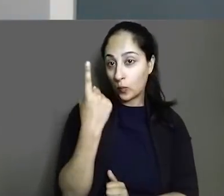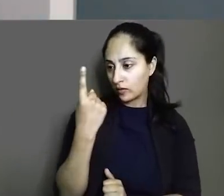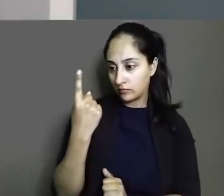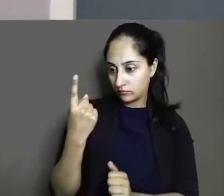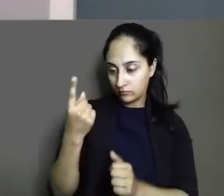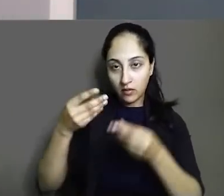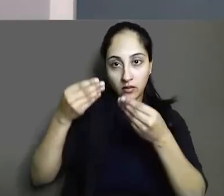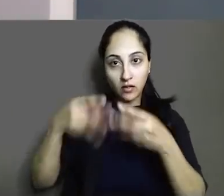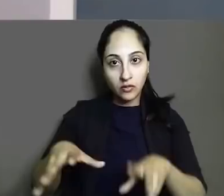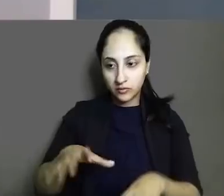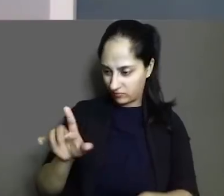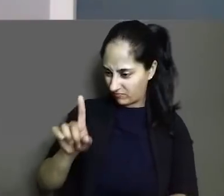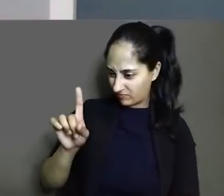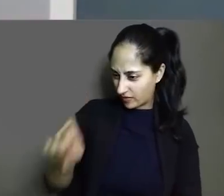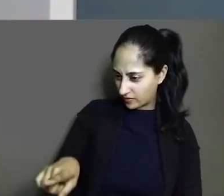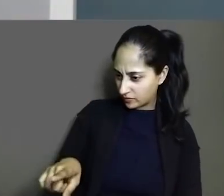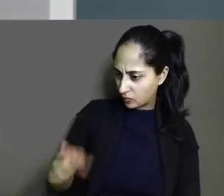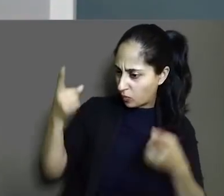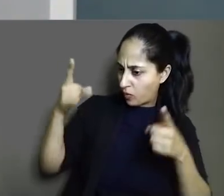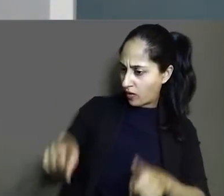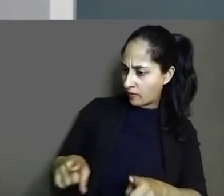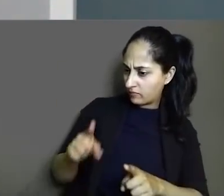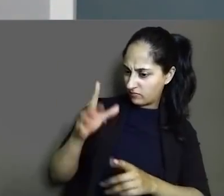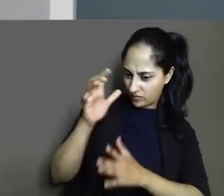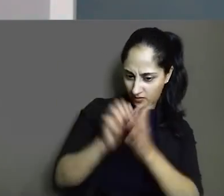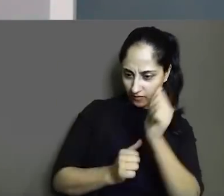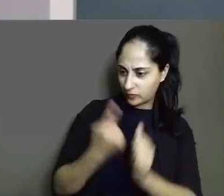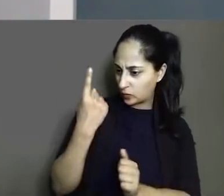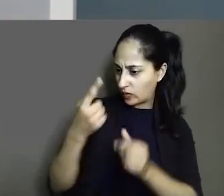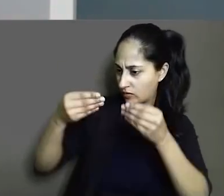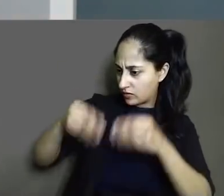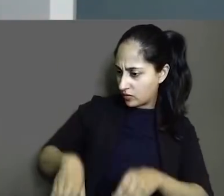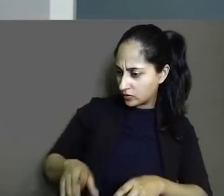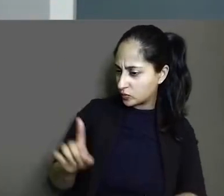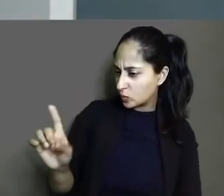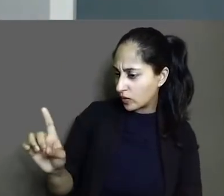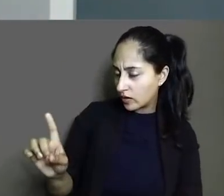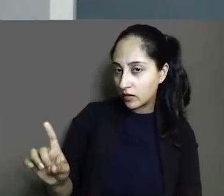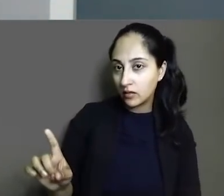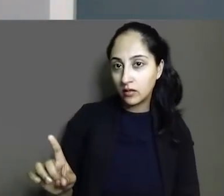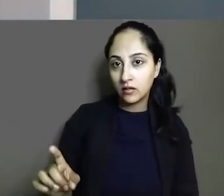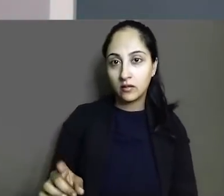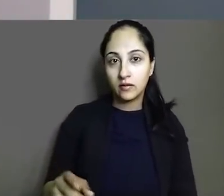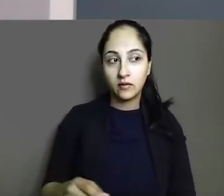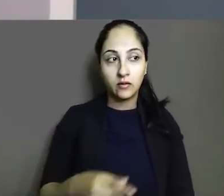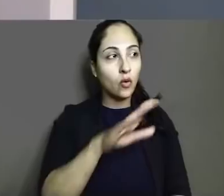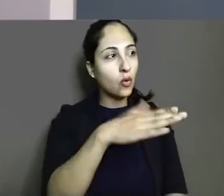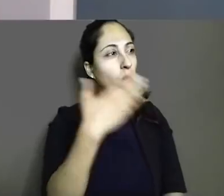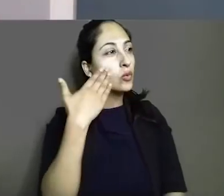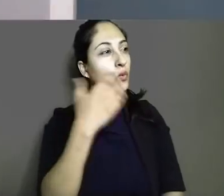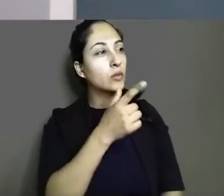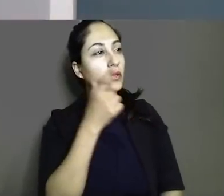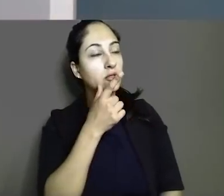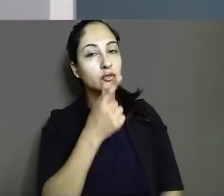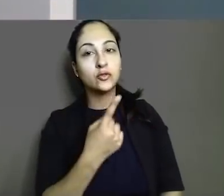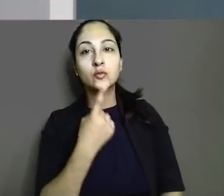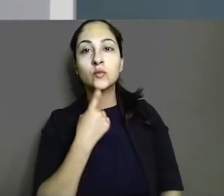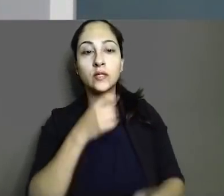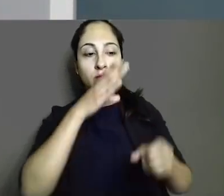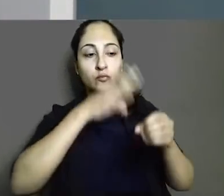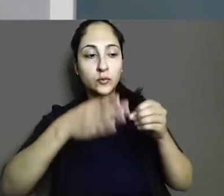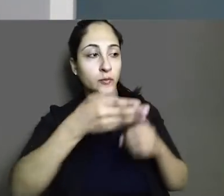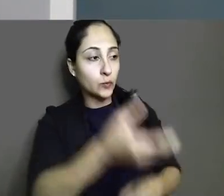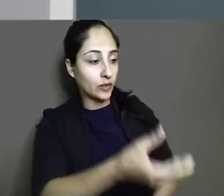about reports out of Norway where, unfortunately, some nursing home residents who were frail and elderly lost their